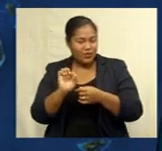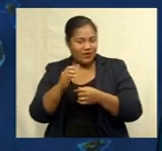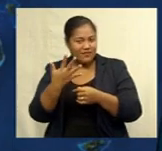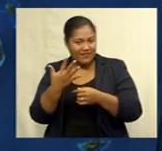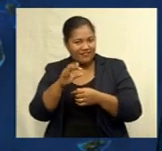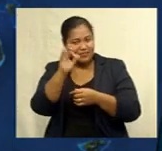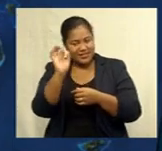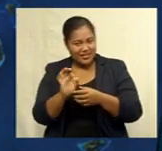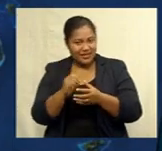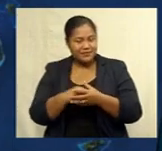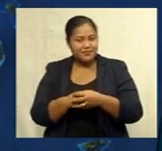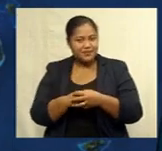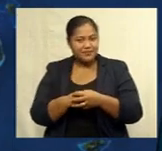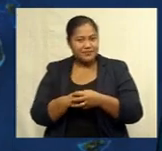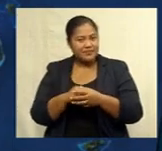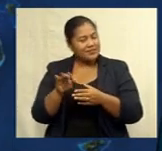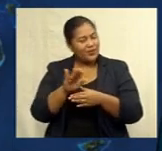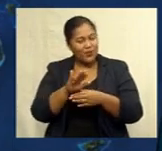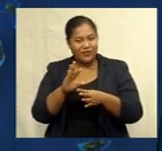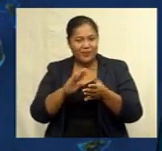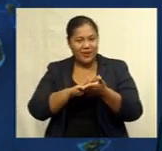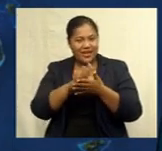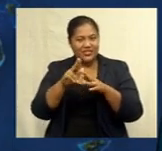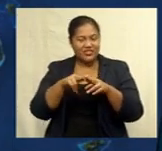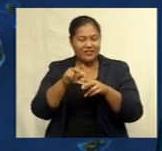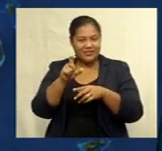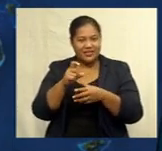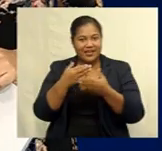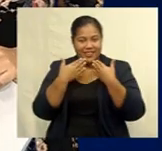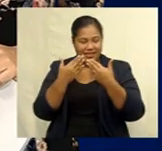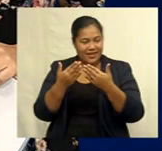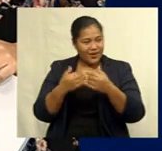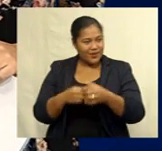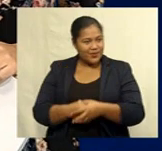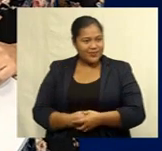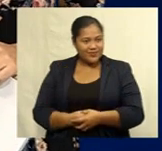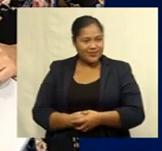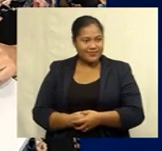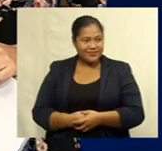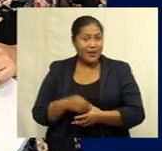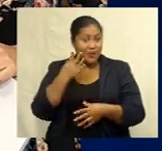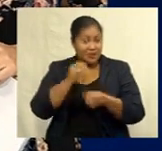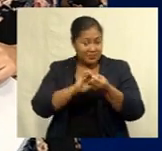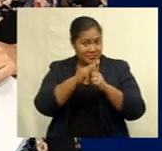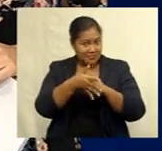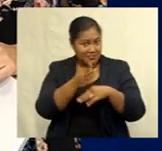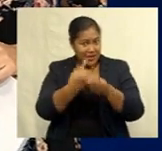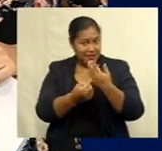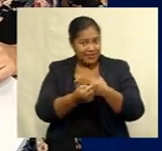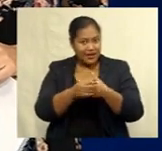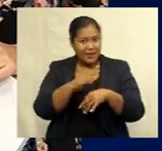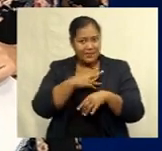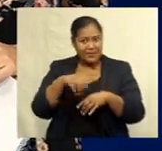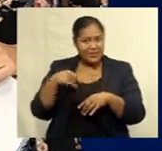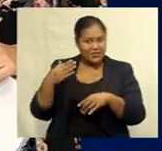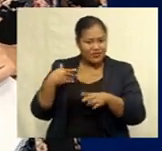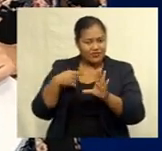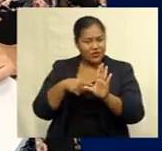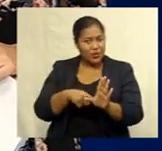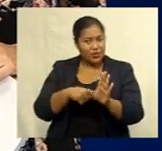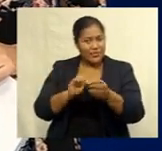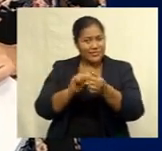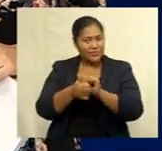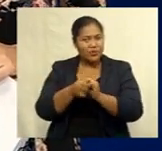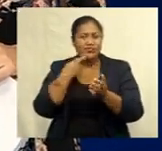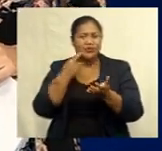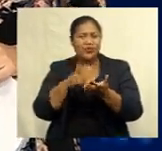respectively. And that's all from your HFC Bank for now. Thank you. During the COVID-19 pandemic, the Ministry of Youth and Sports has